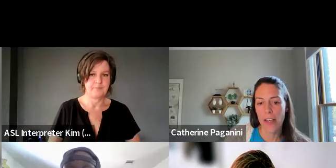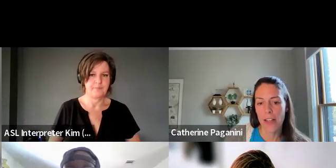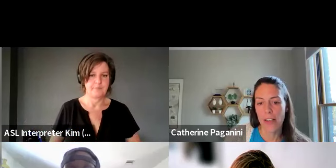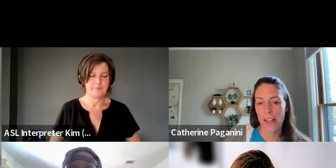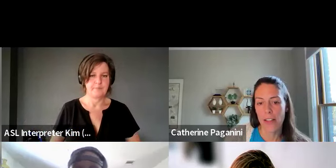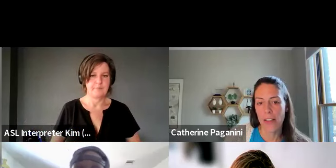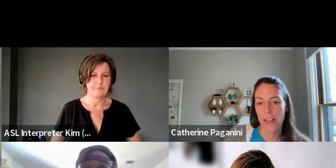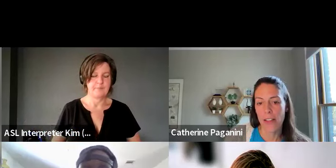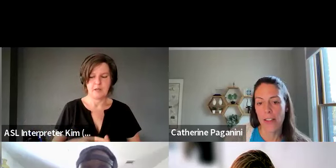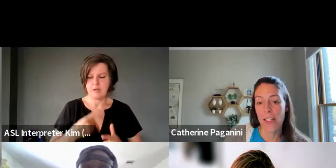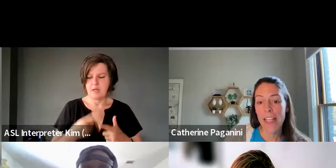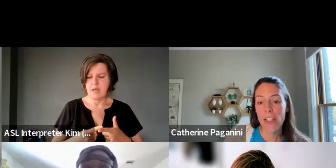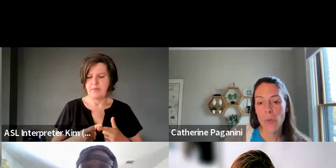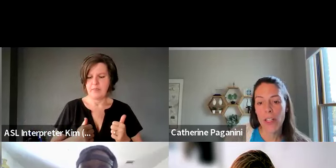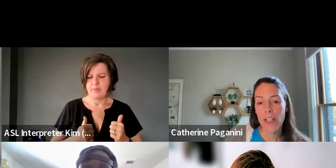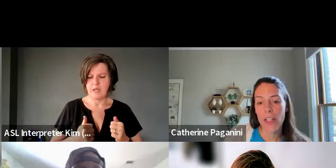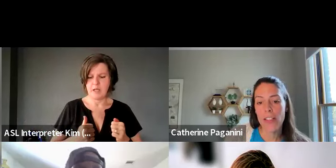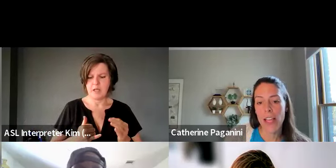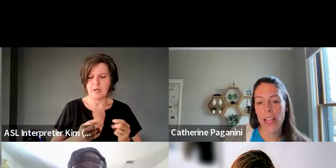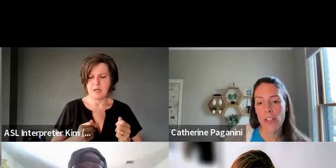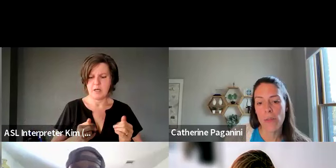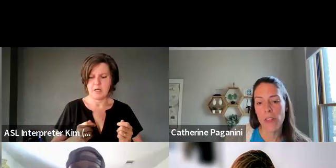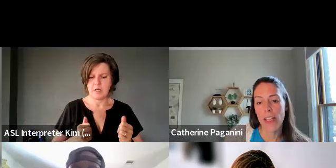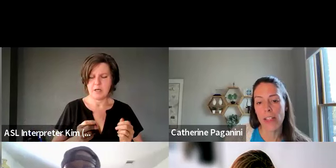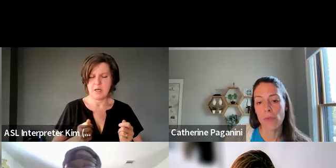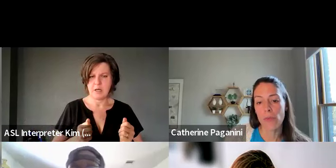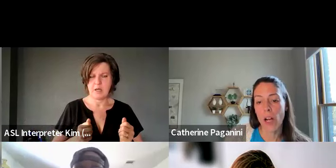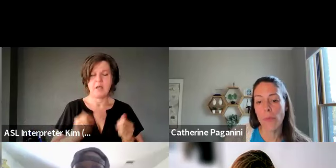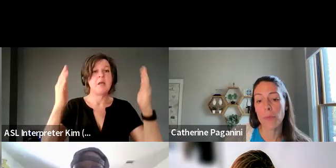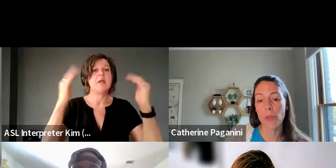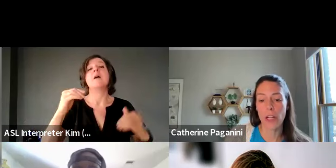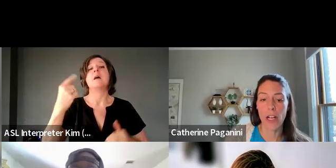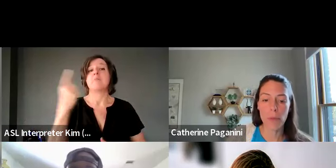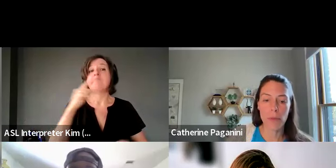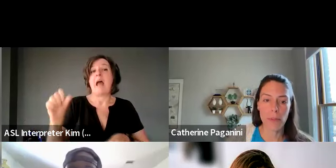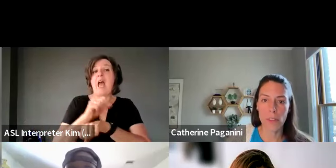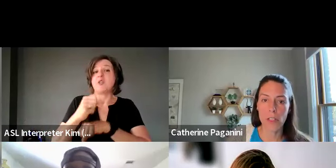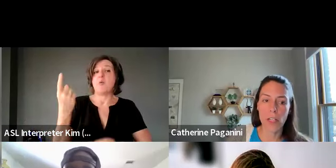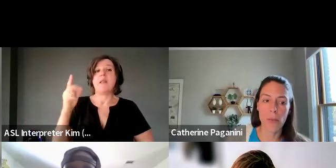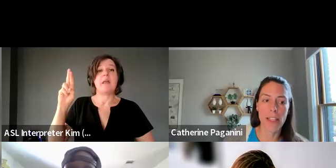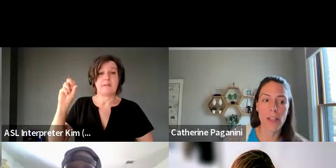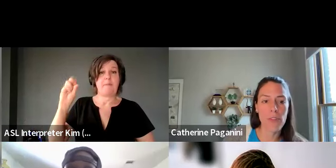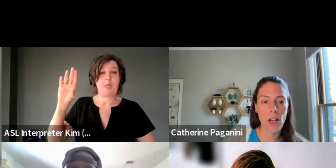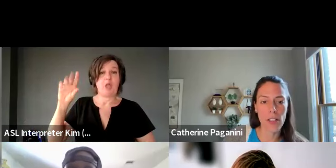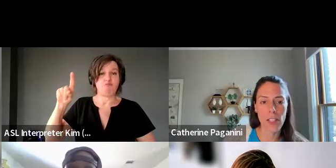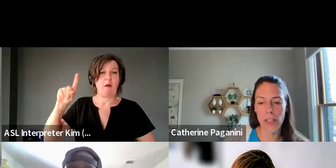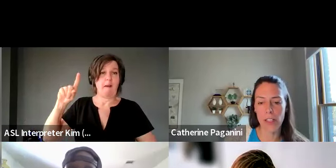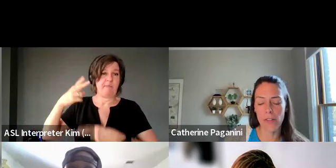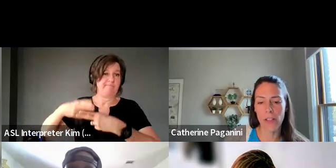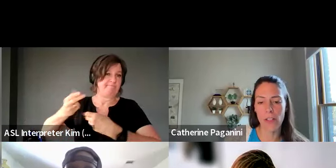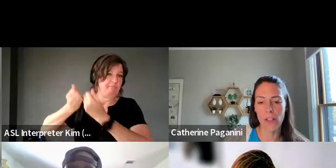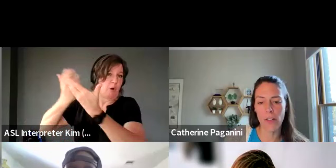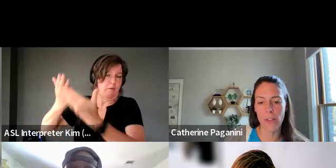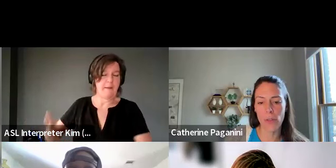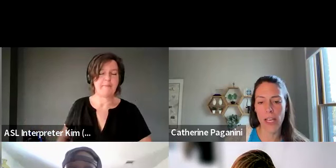And then the next one is actually something that Rob brought up. I think we've talked about